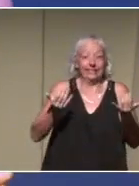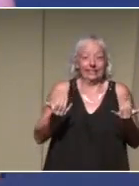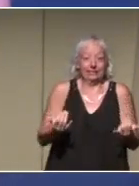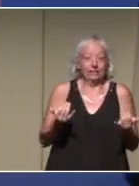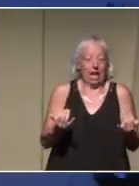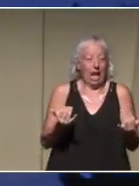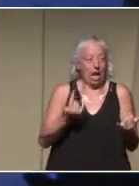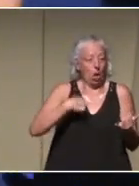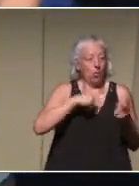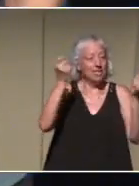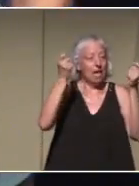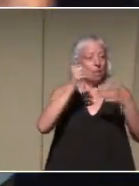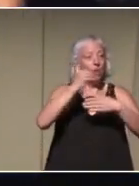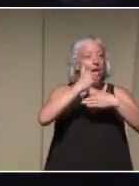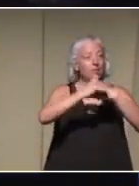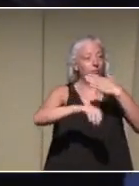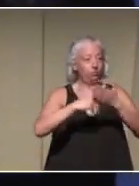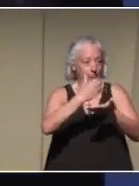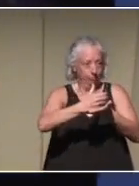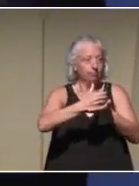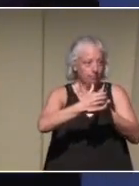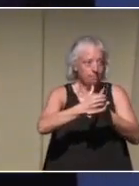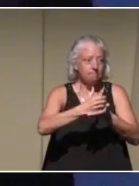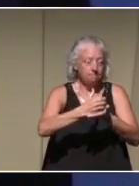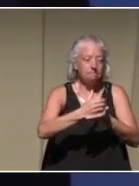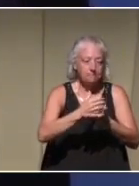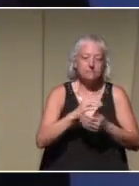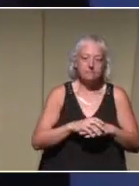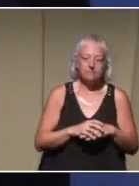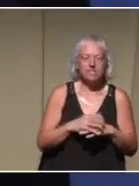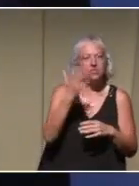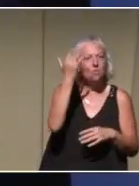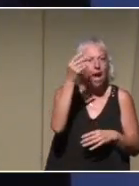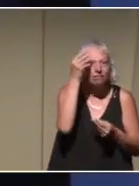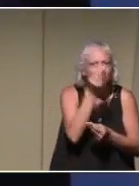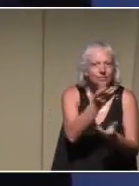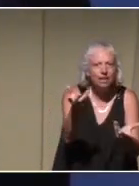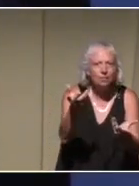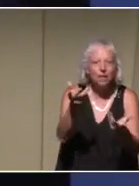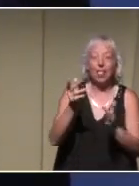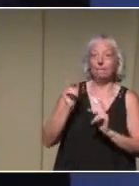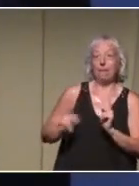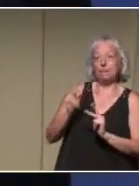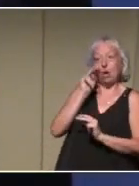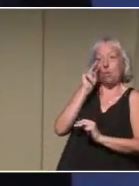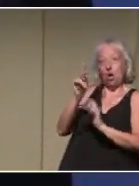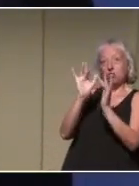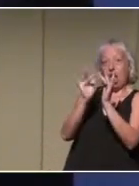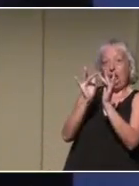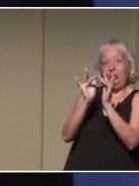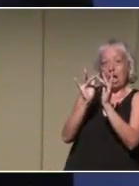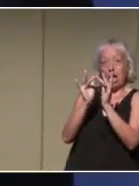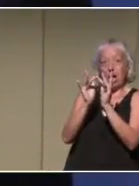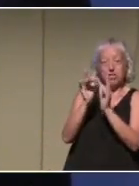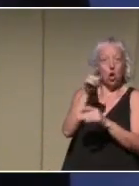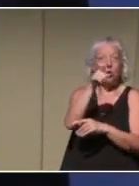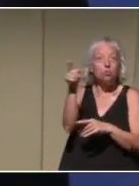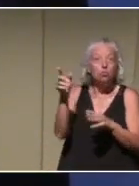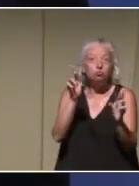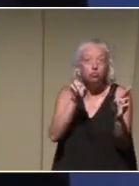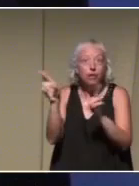Lord's Supper today. And I mention that especially for the people online because they may want to get their elements